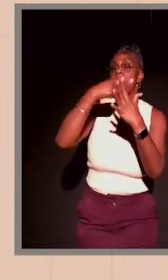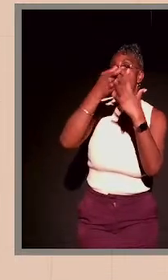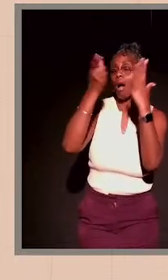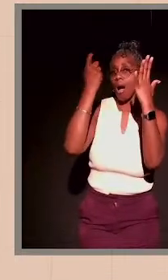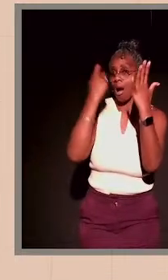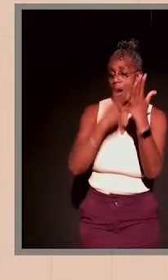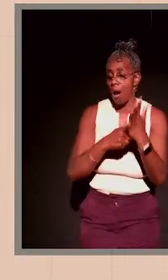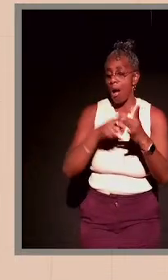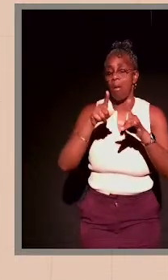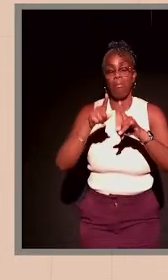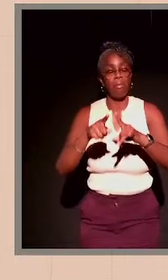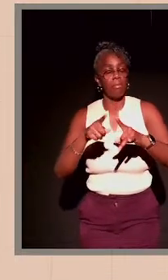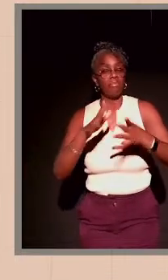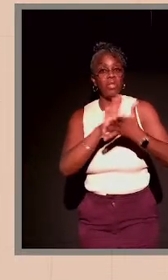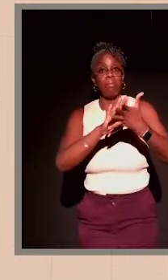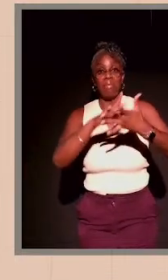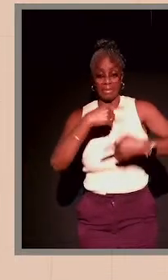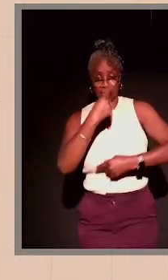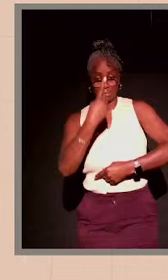Basically, I can